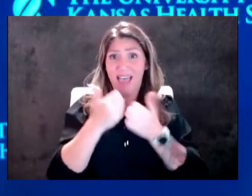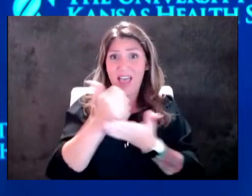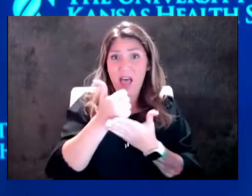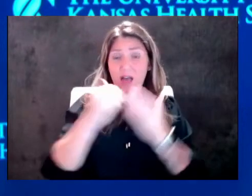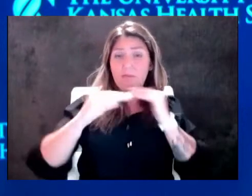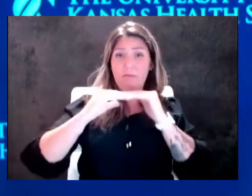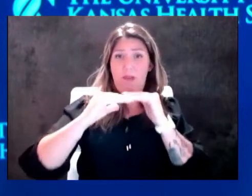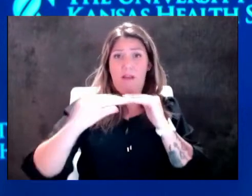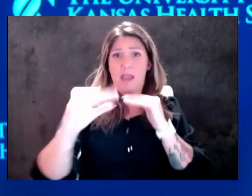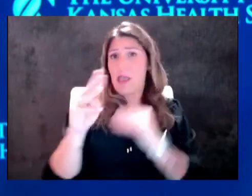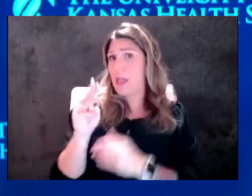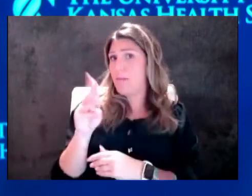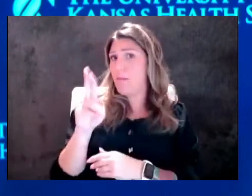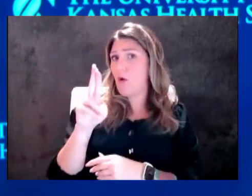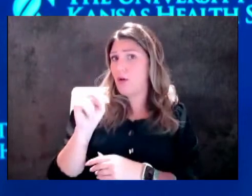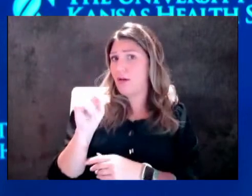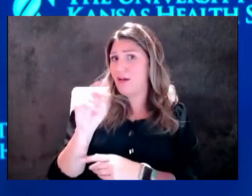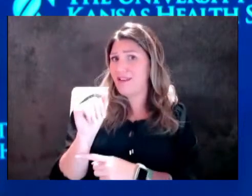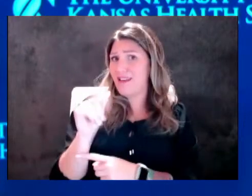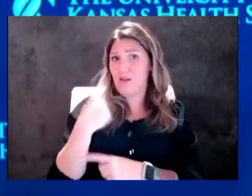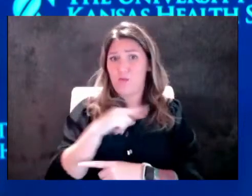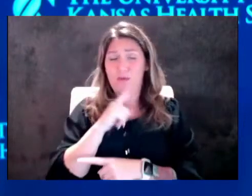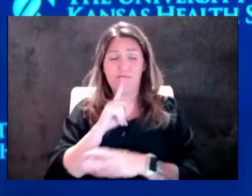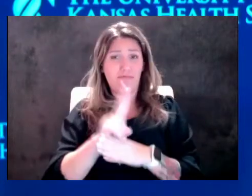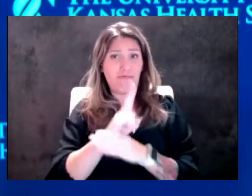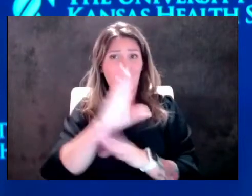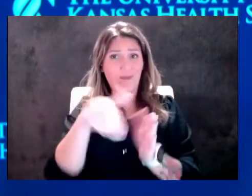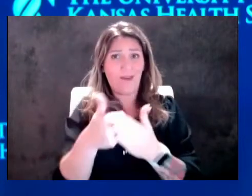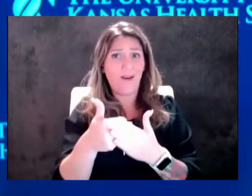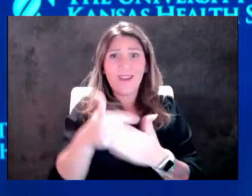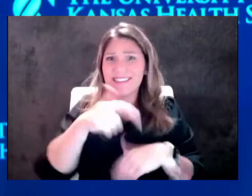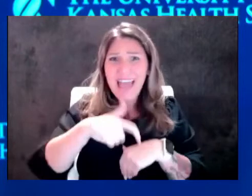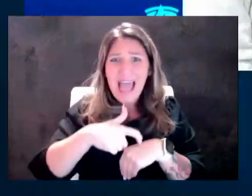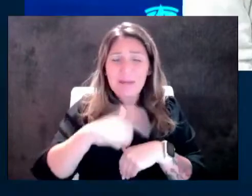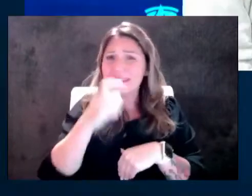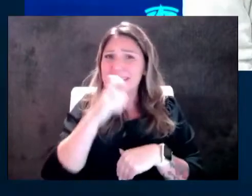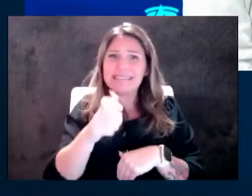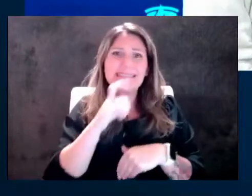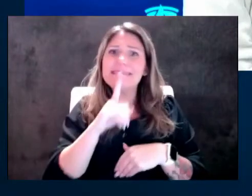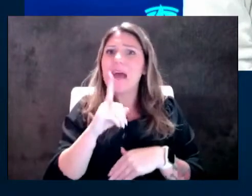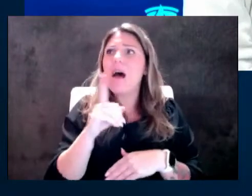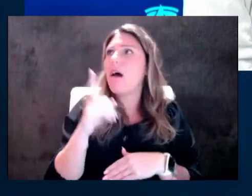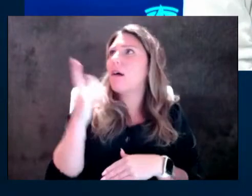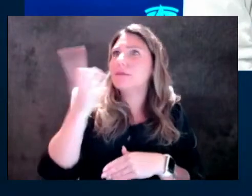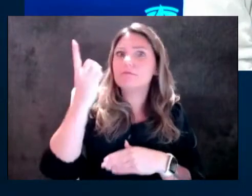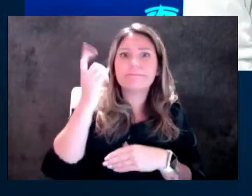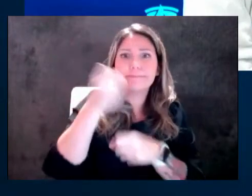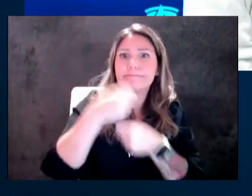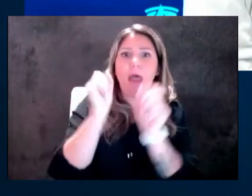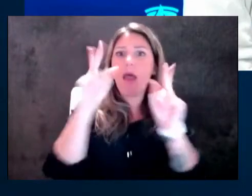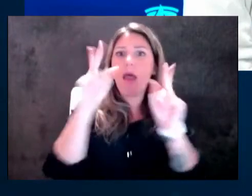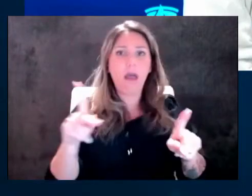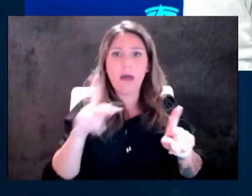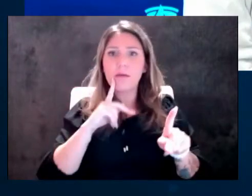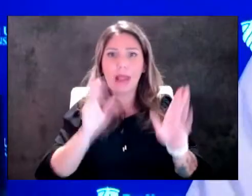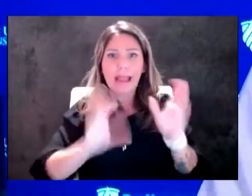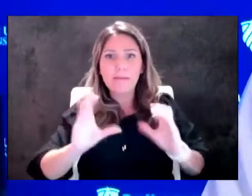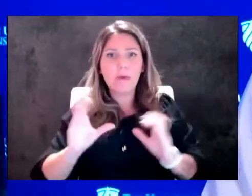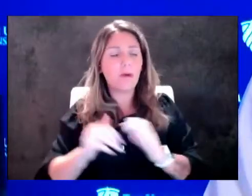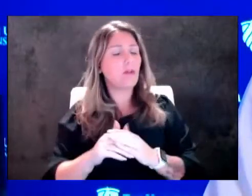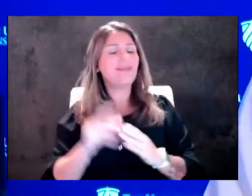We take it all the time. It is not some terrible foreign substance. Yeah, and again, these the amount of this substance